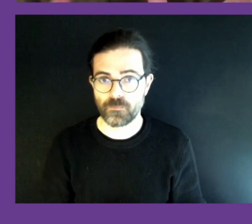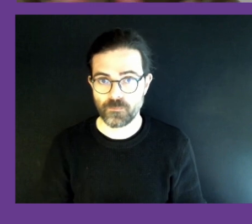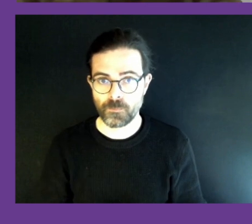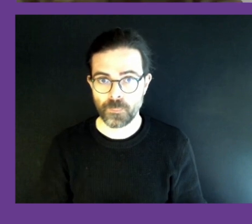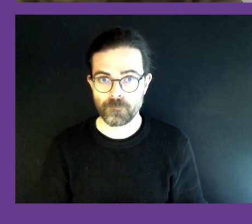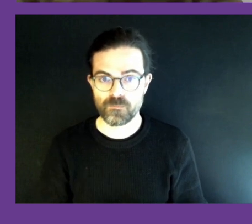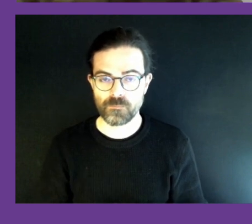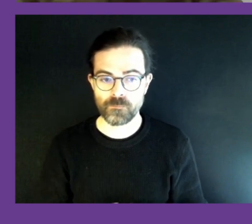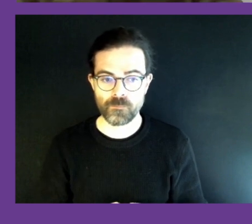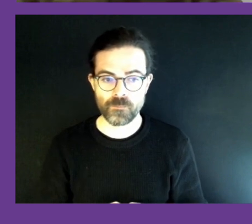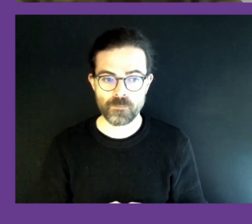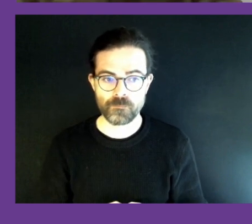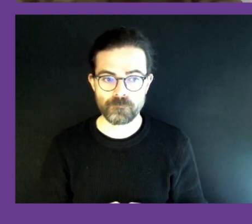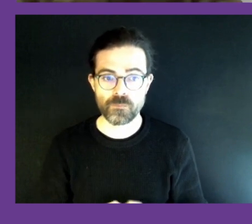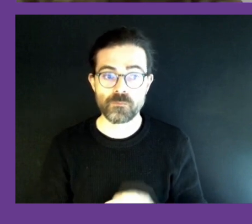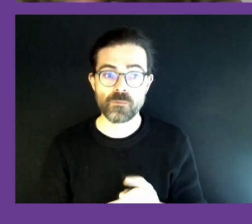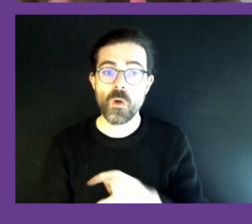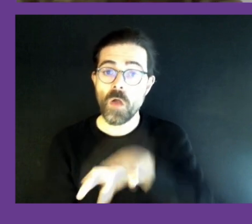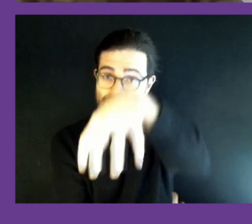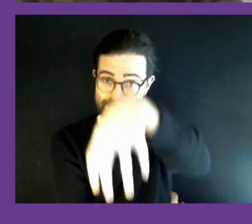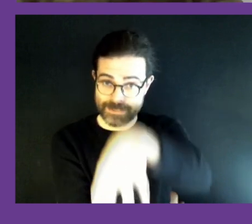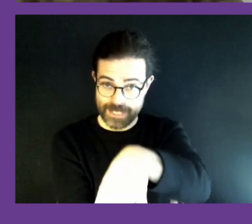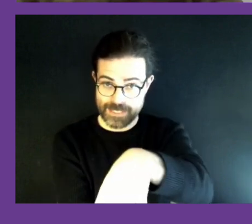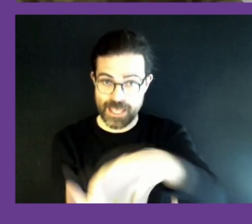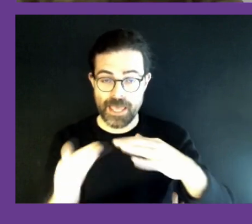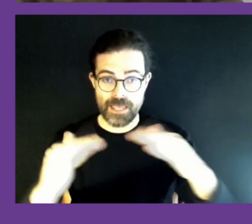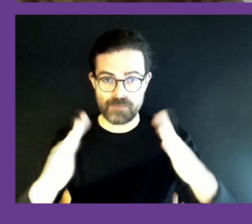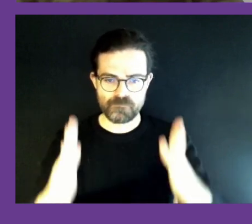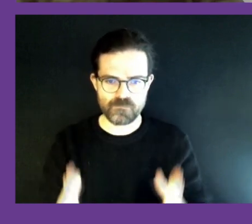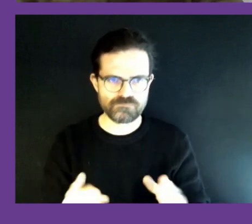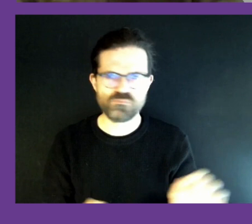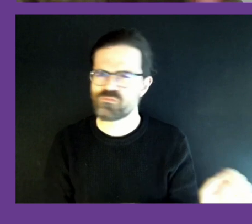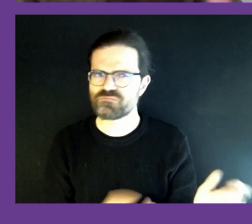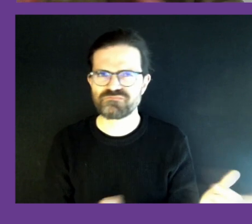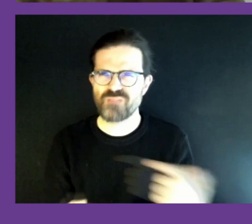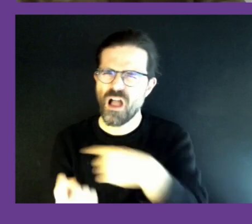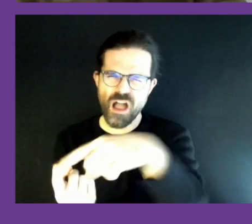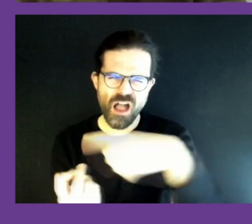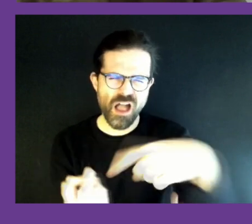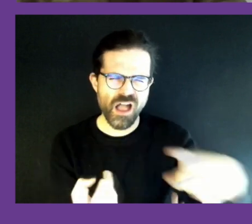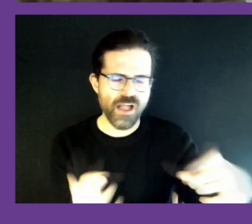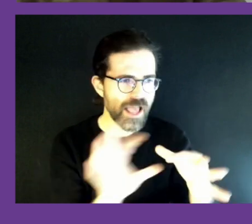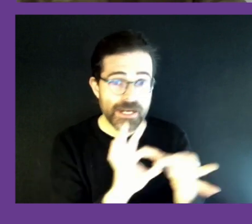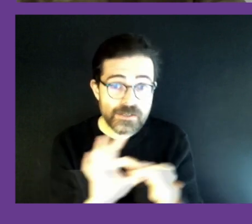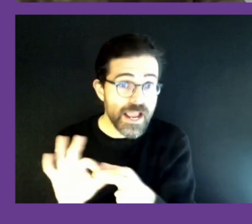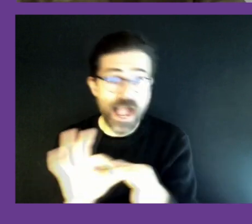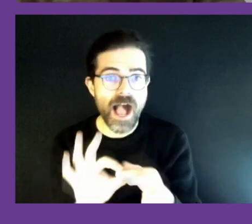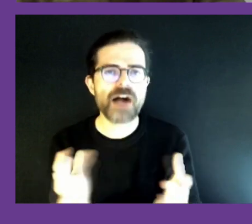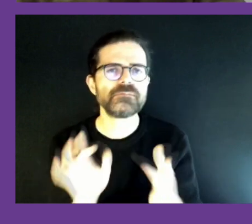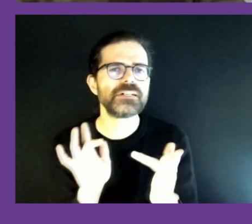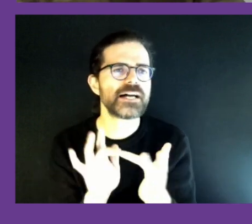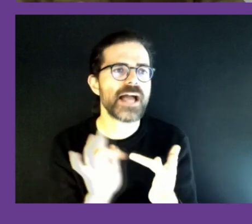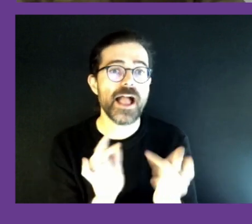one-stop shop center on all things linked to accessibility. That is the AccessibleEU